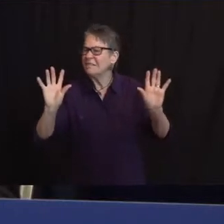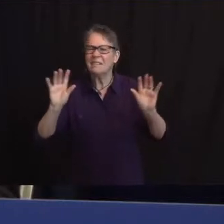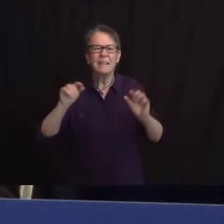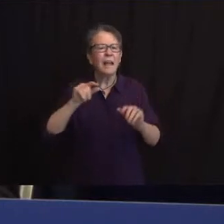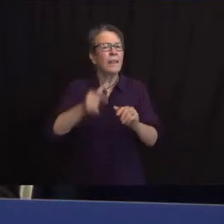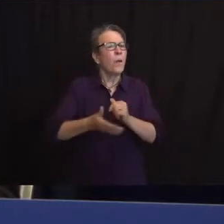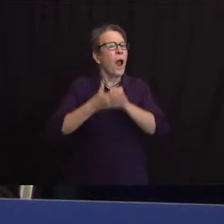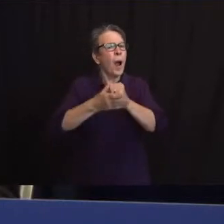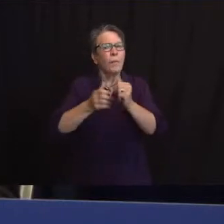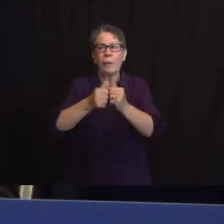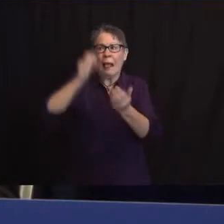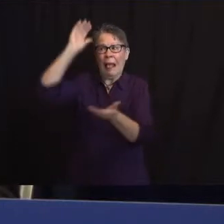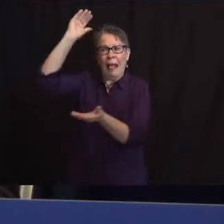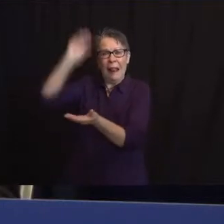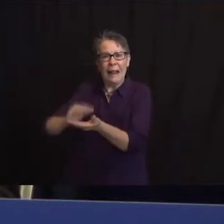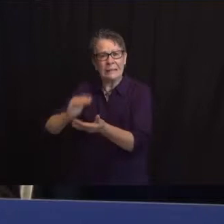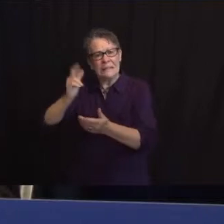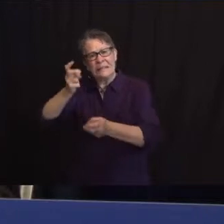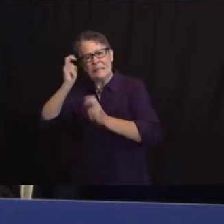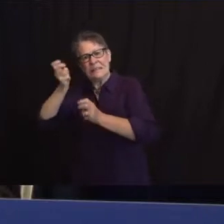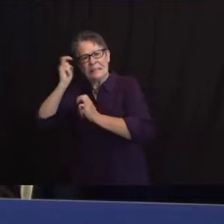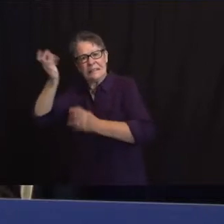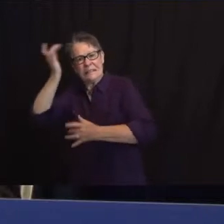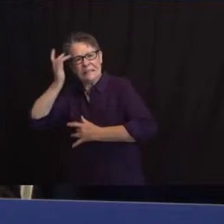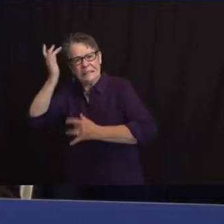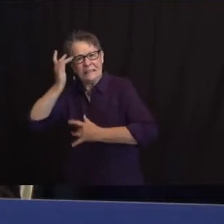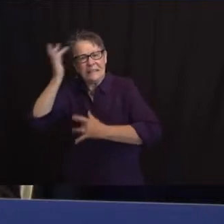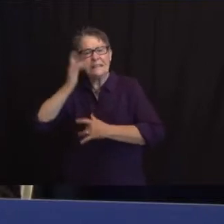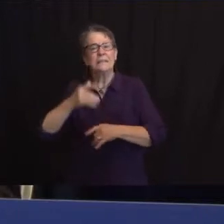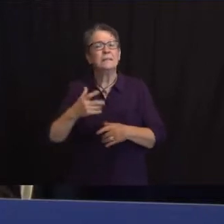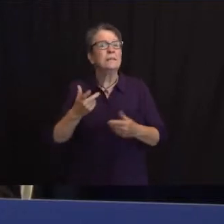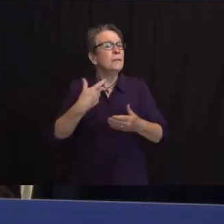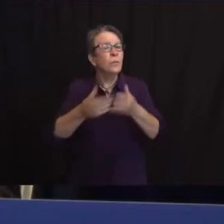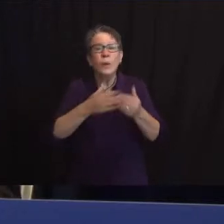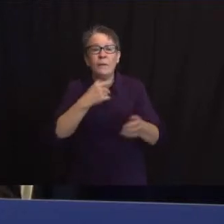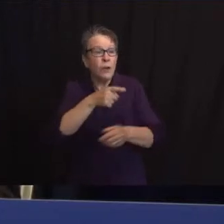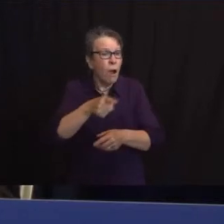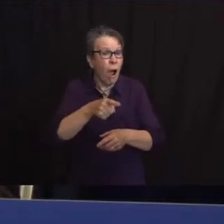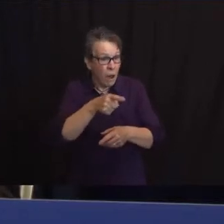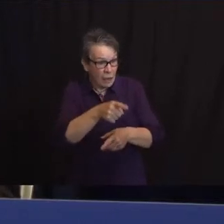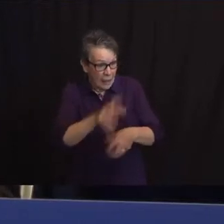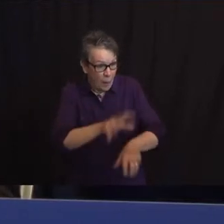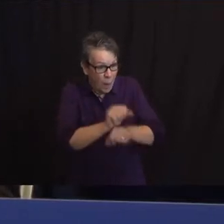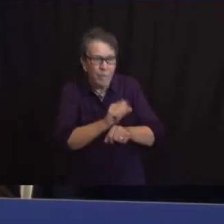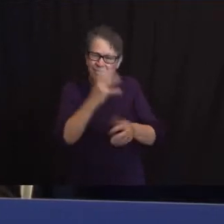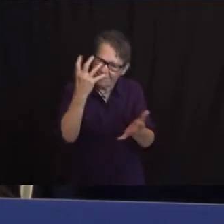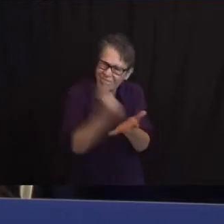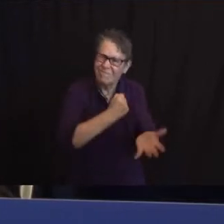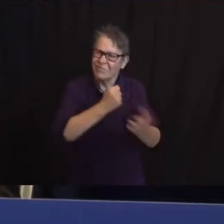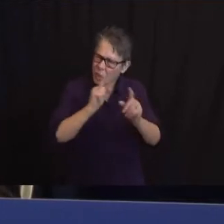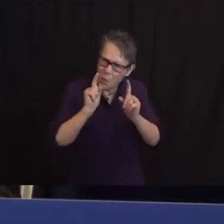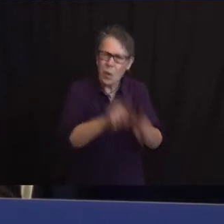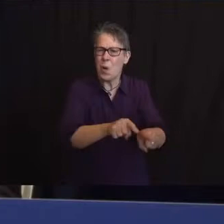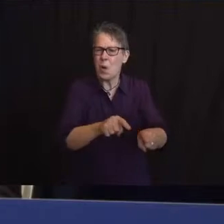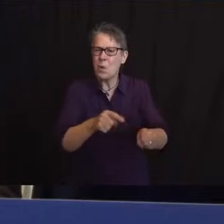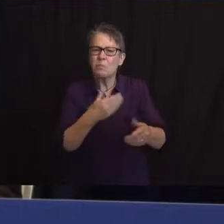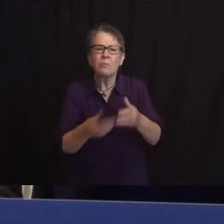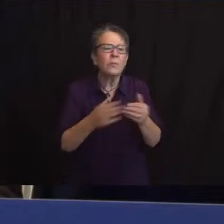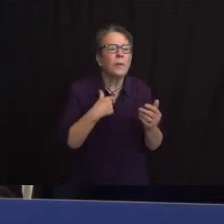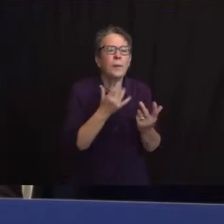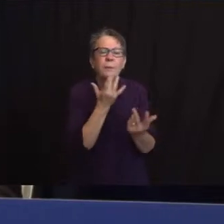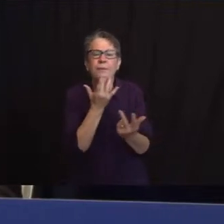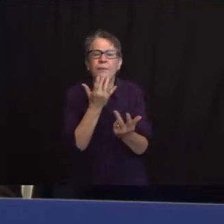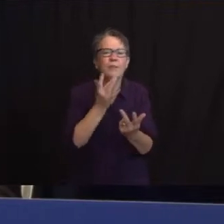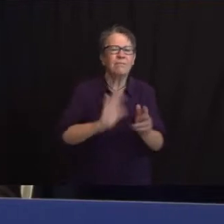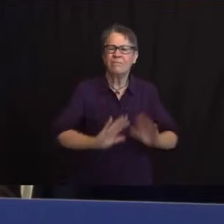you have to be vaccinated. As a reminder, the COVID-19 vaccine is available to all, regardless of insurance